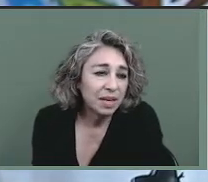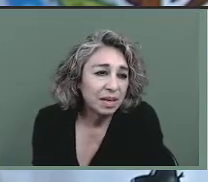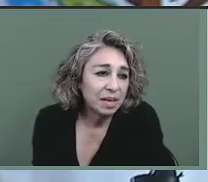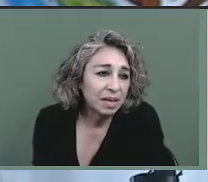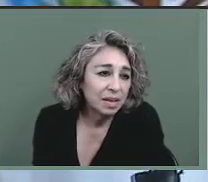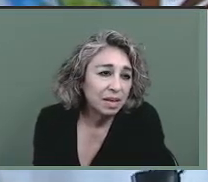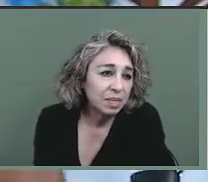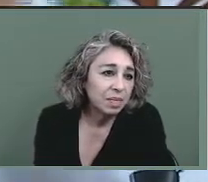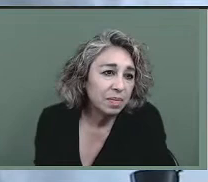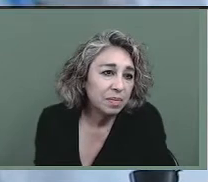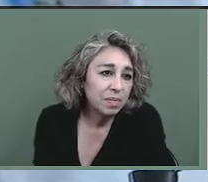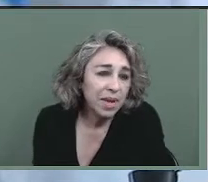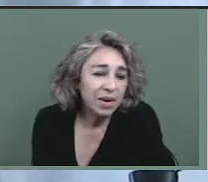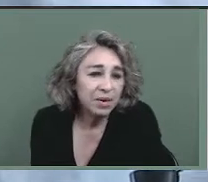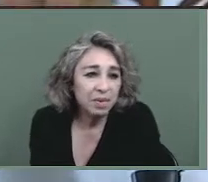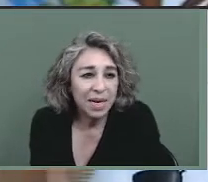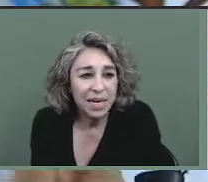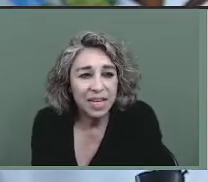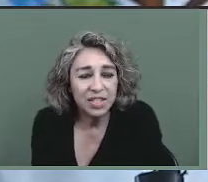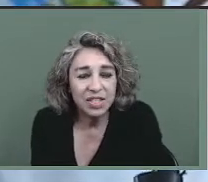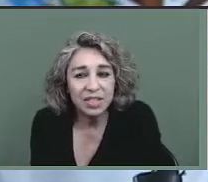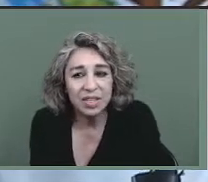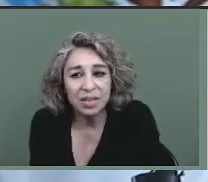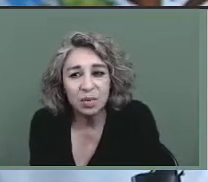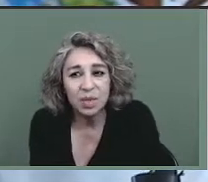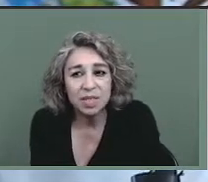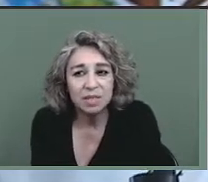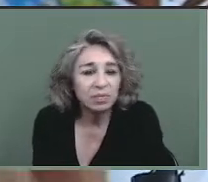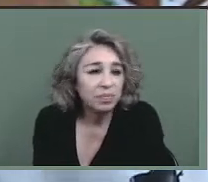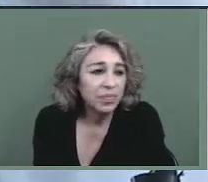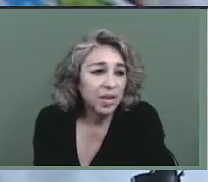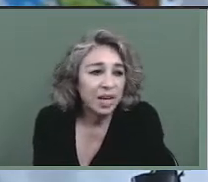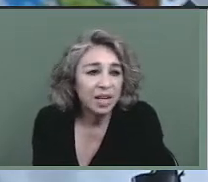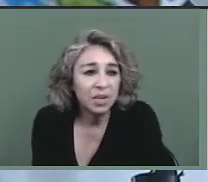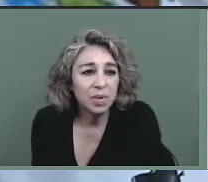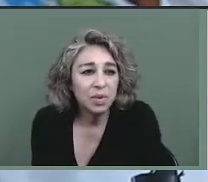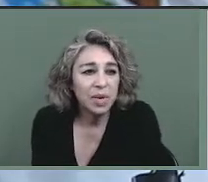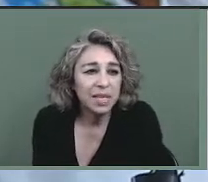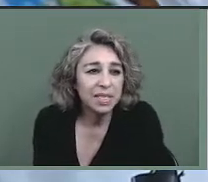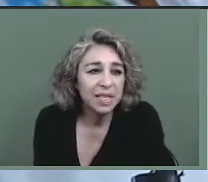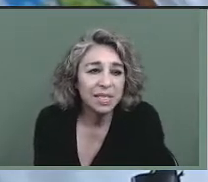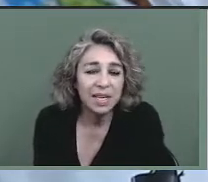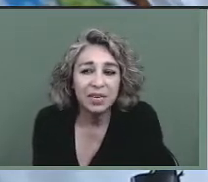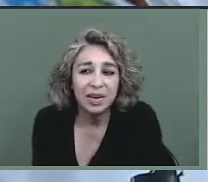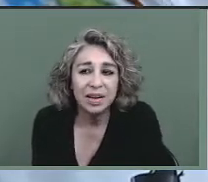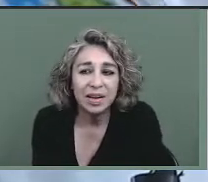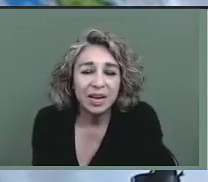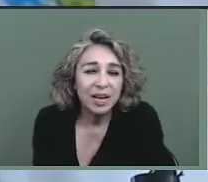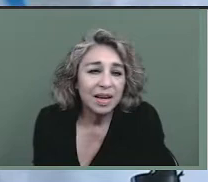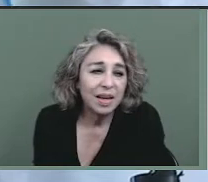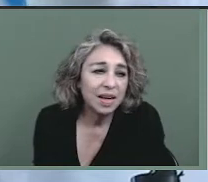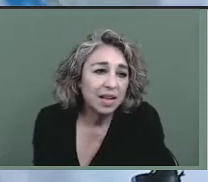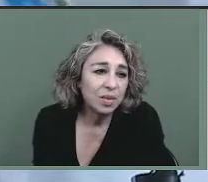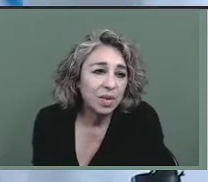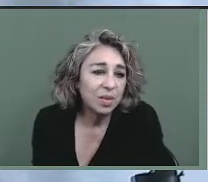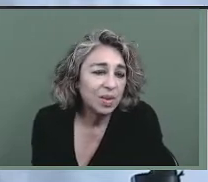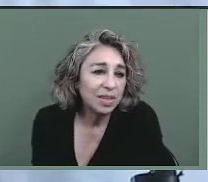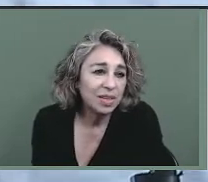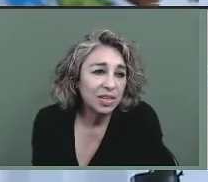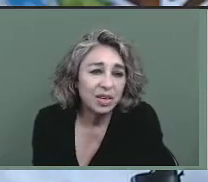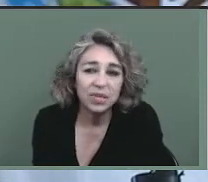get the better medications and the ones, another one will get 600, another